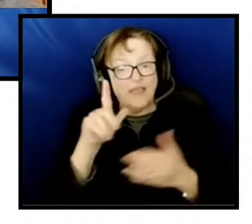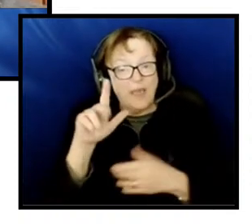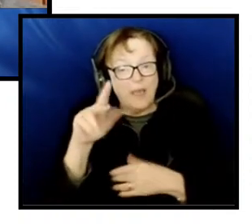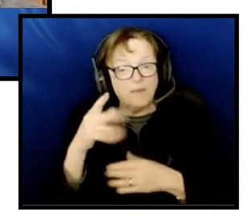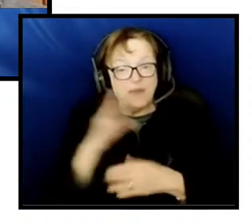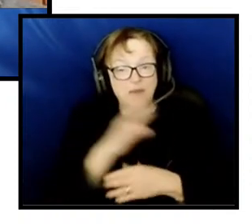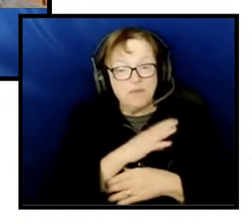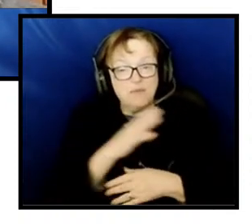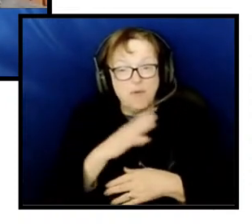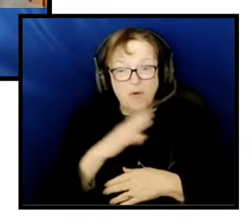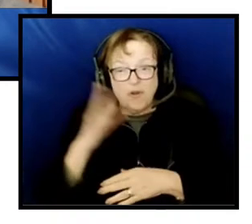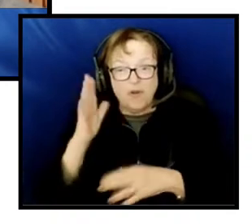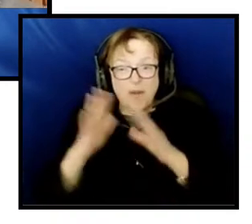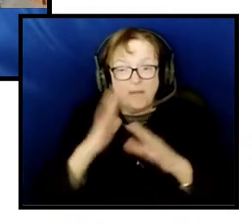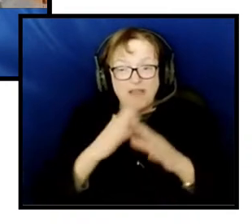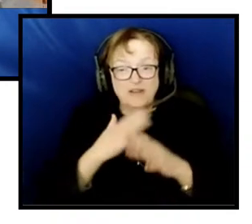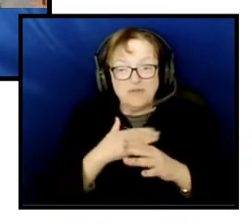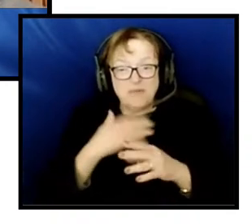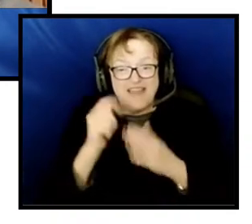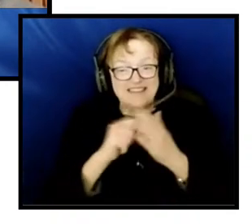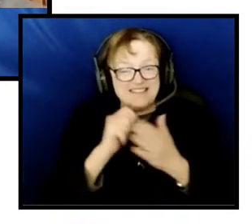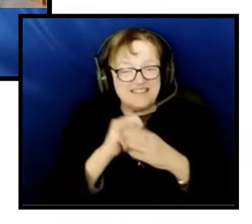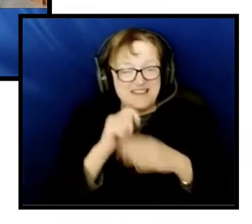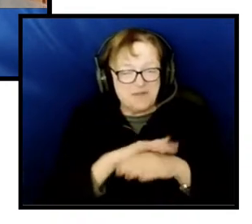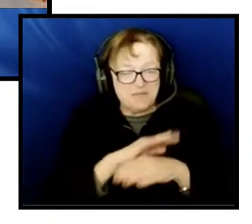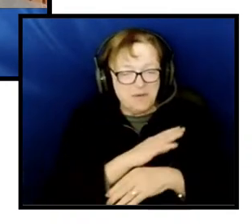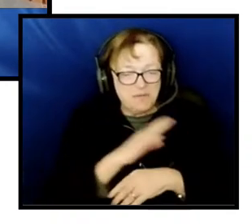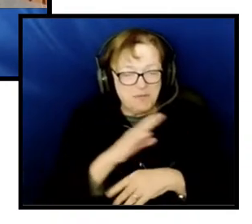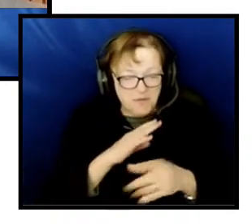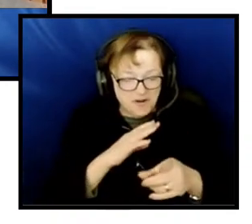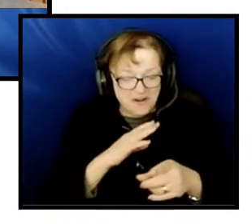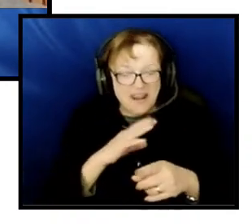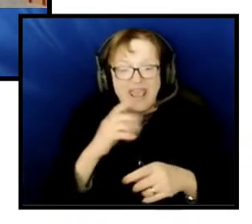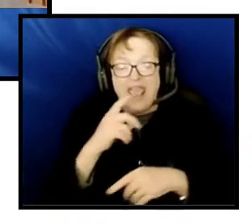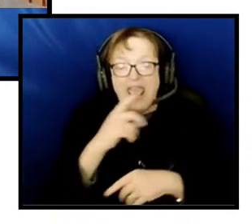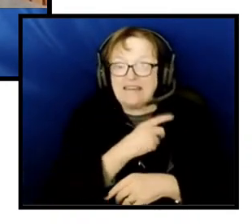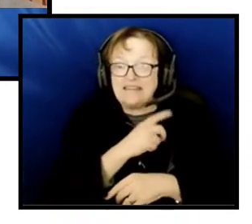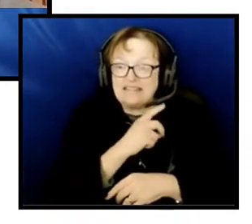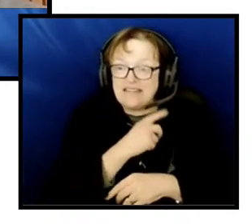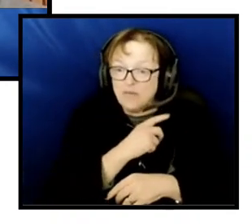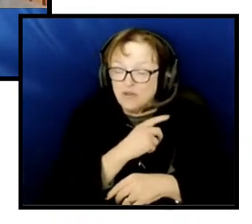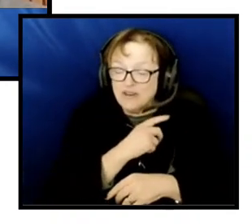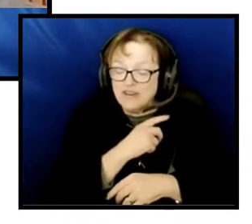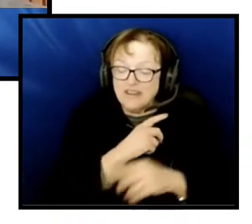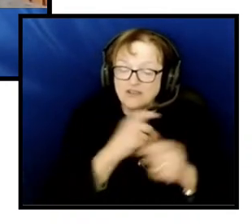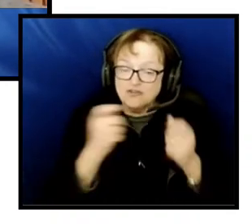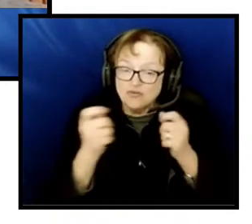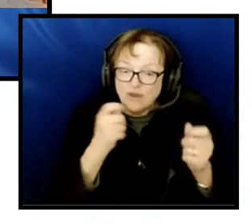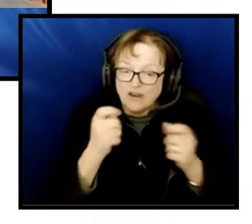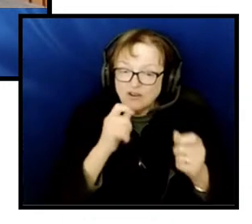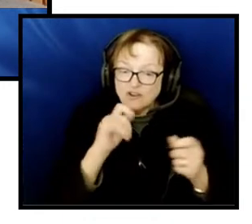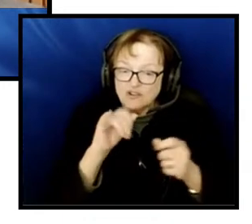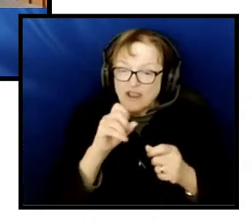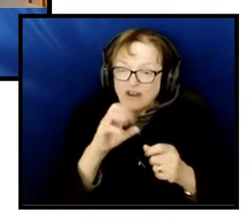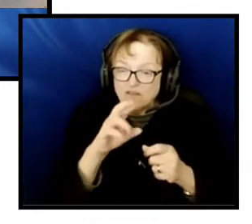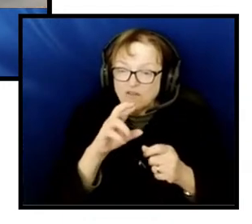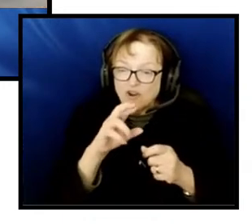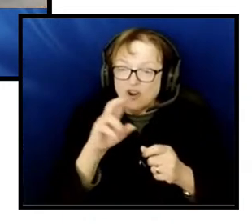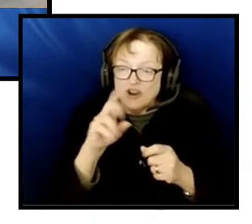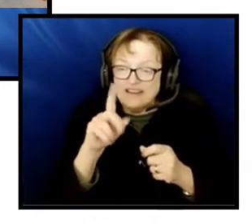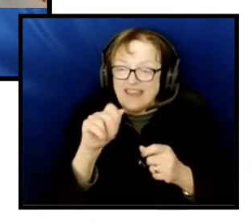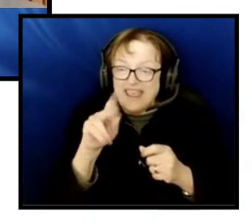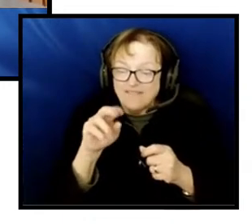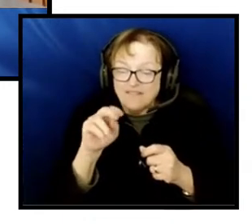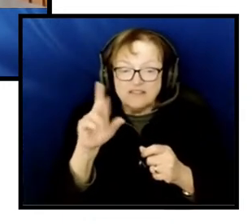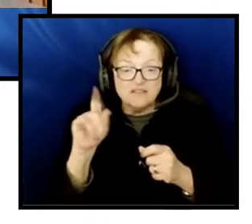back to my days on the board, as well as deputy director and Jennifer and David Stockman chief curator